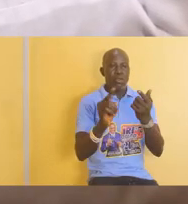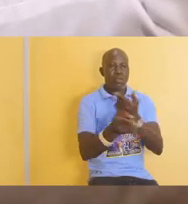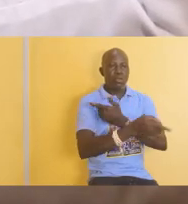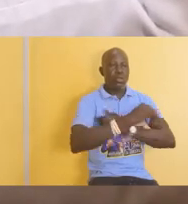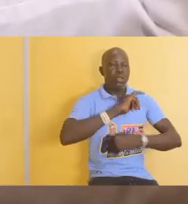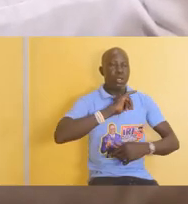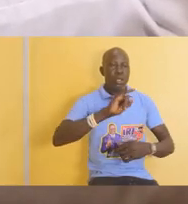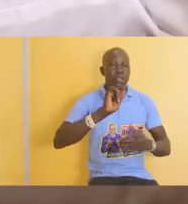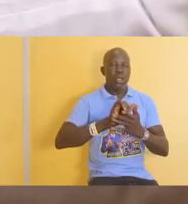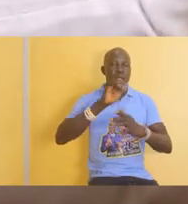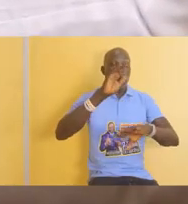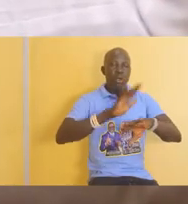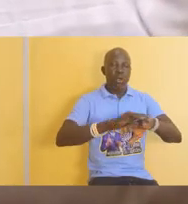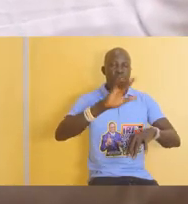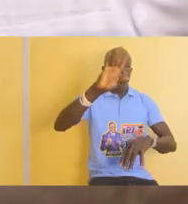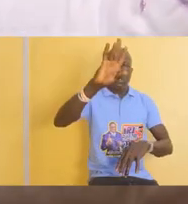today